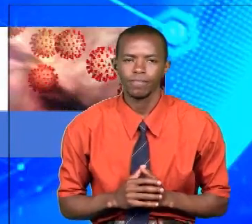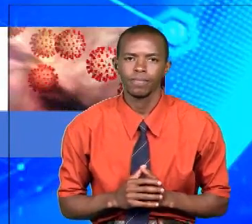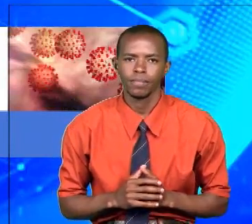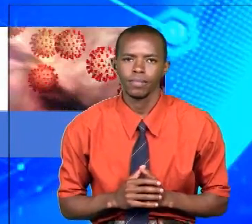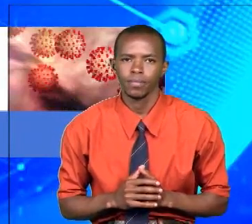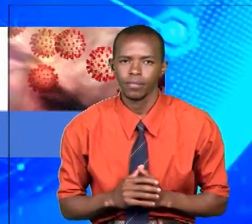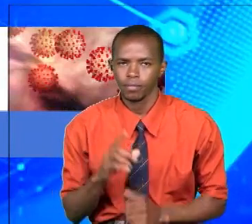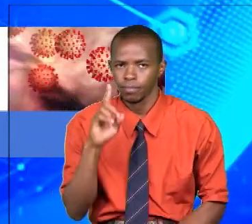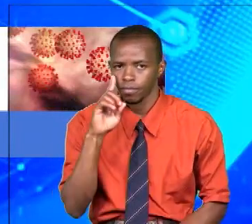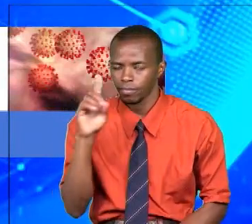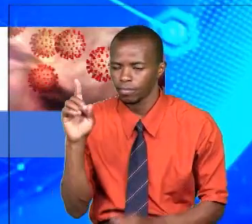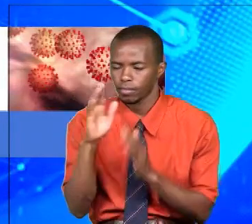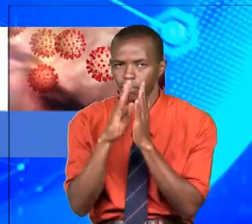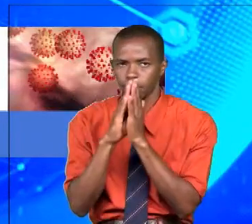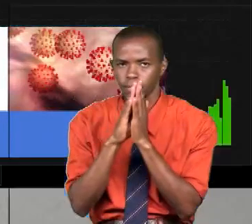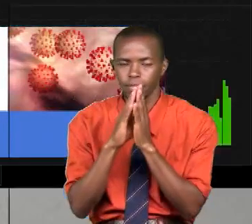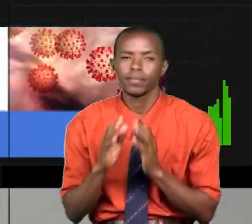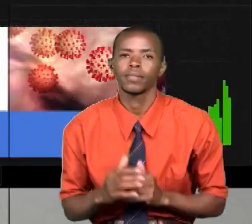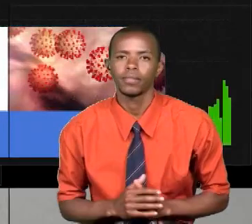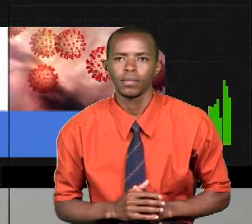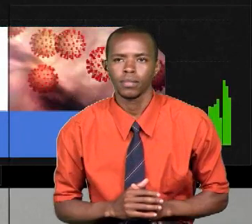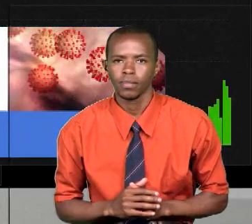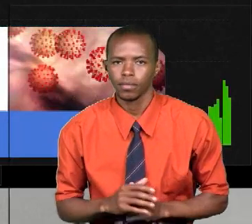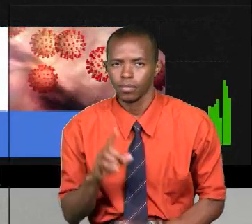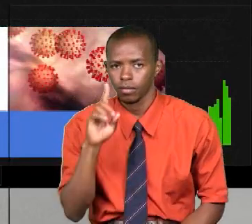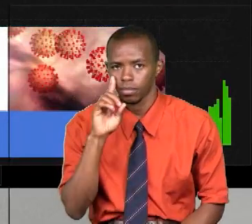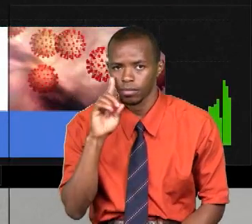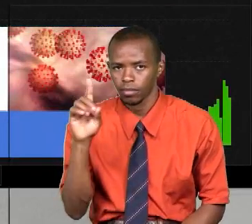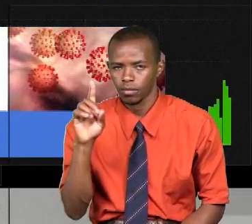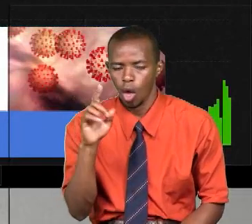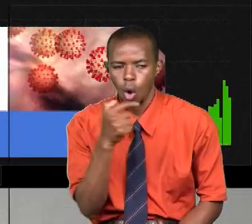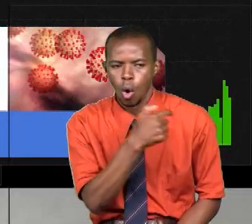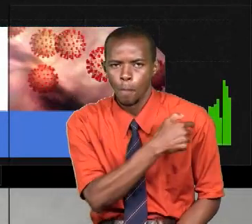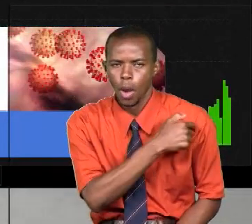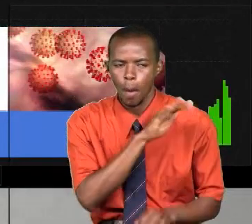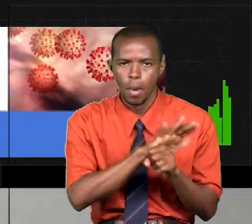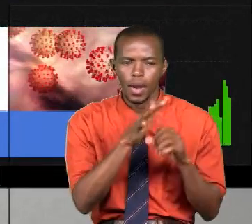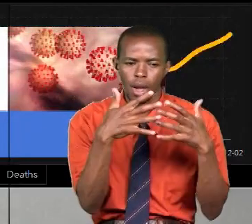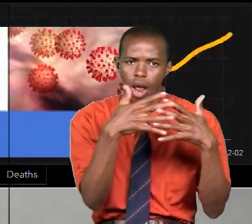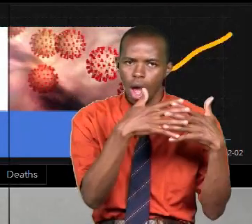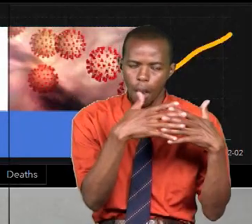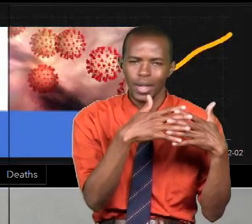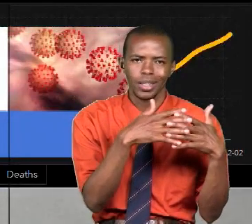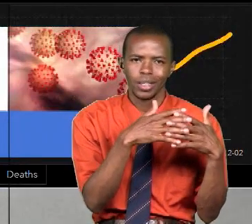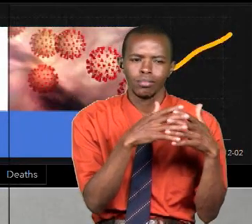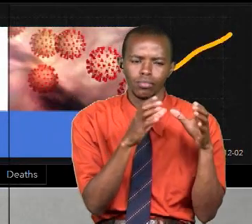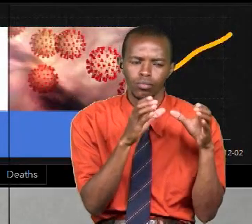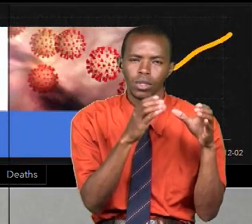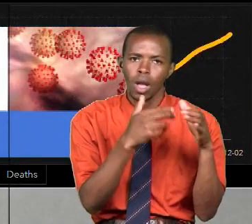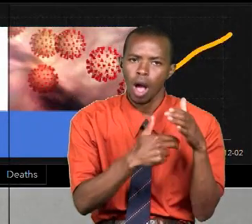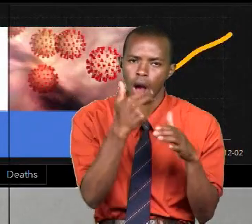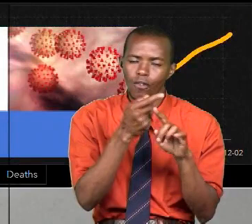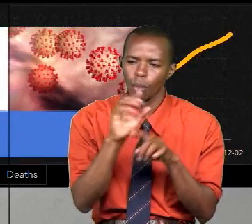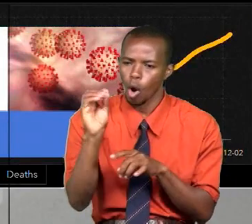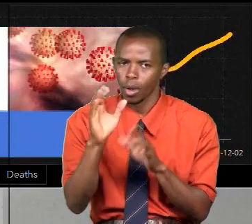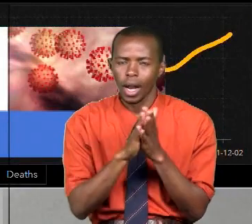University. Daniel Anunda reports. At present, many hospitals in the United States are under severe pressure from the Omicron